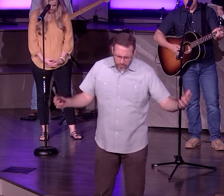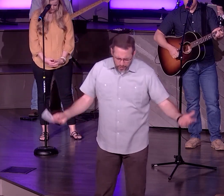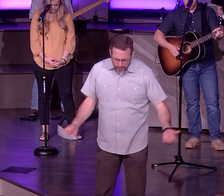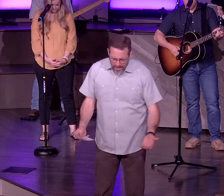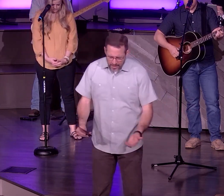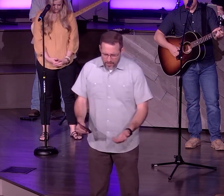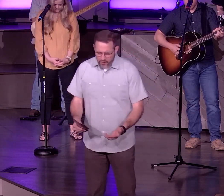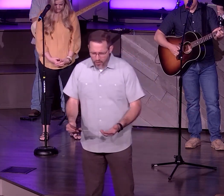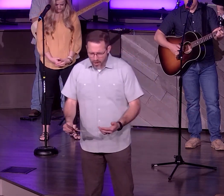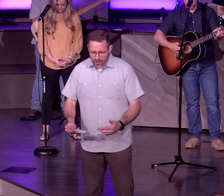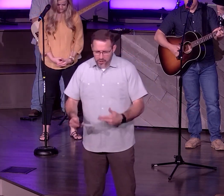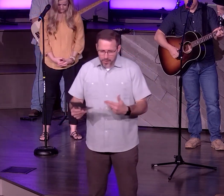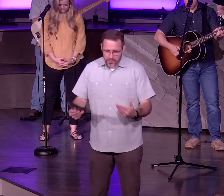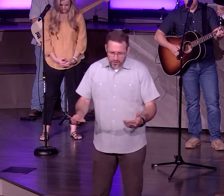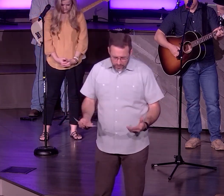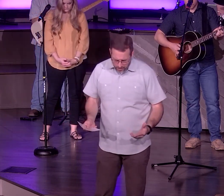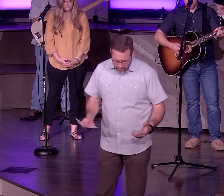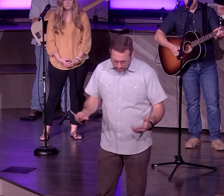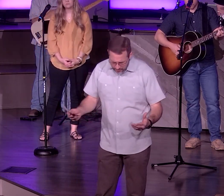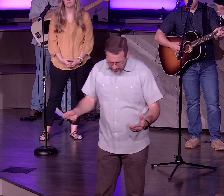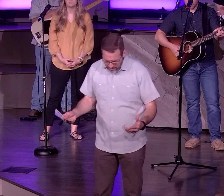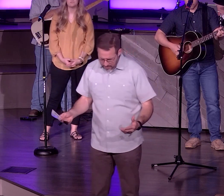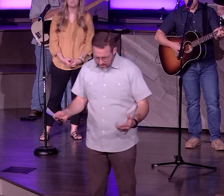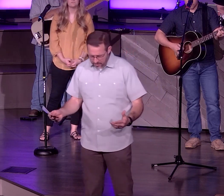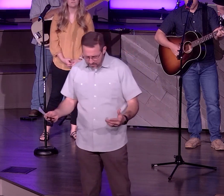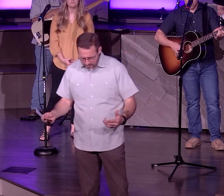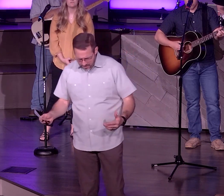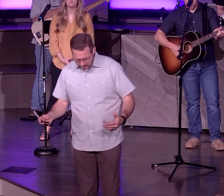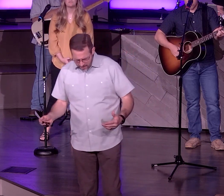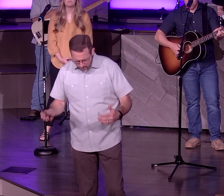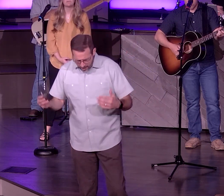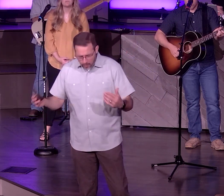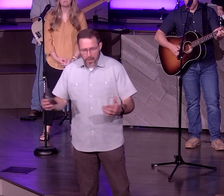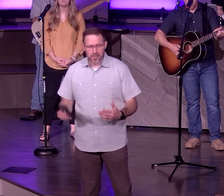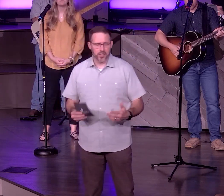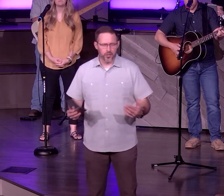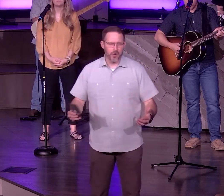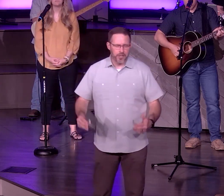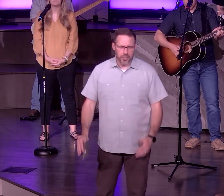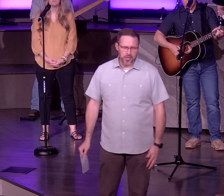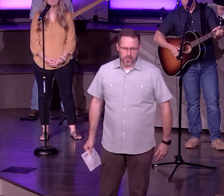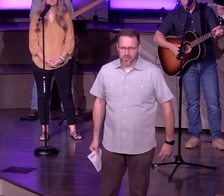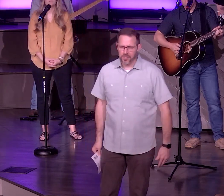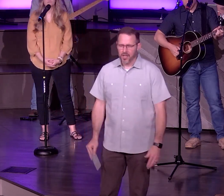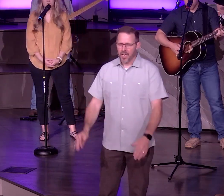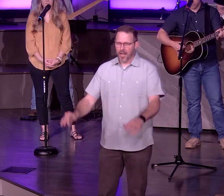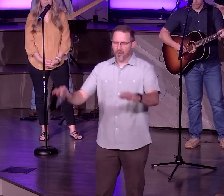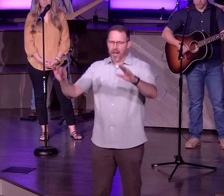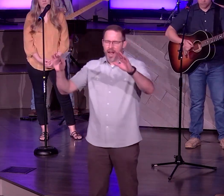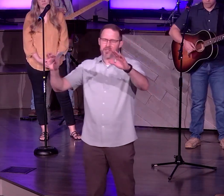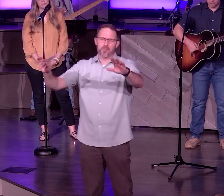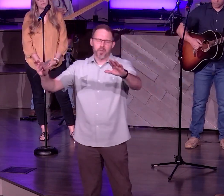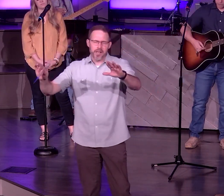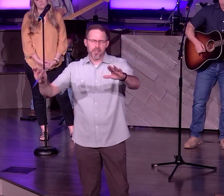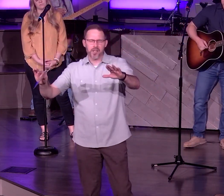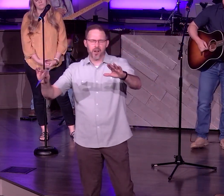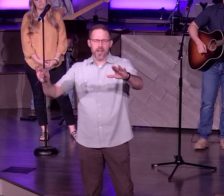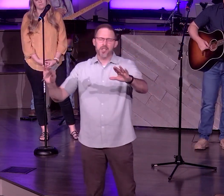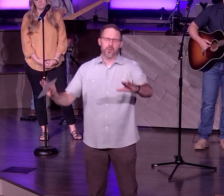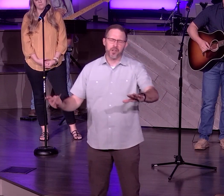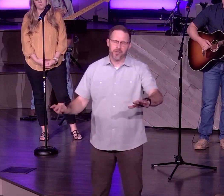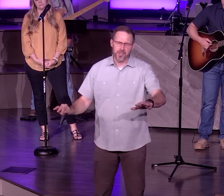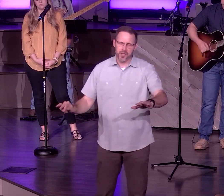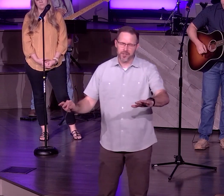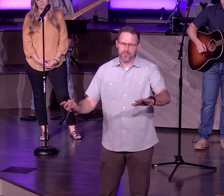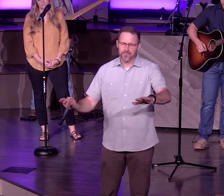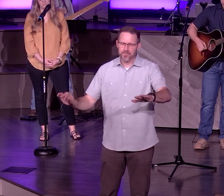Lord, that you would provide for our spiritual growth and development. You would help us to grow in Jesus. And Lord, I ask a blessing on